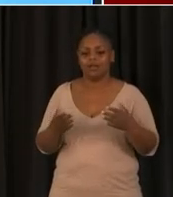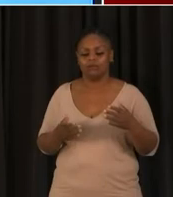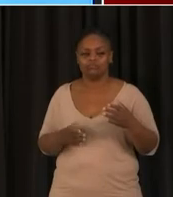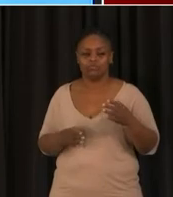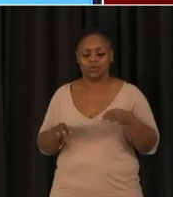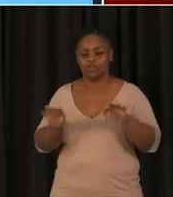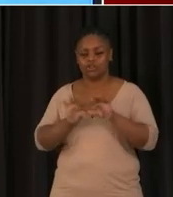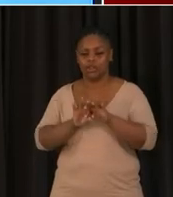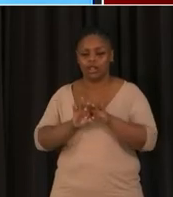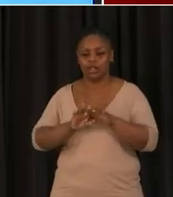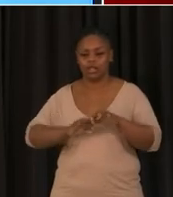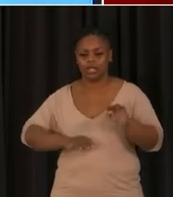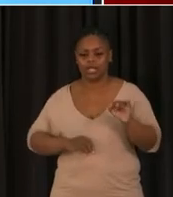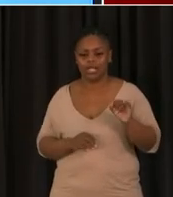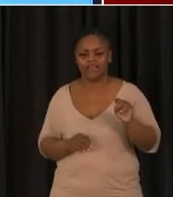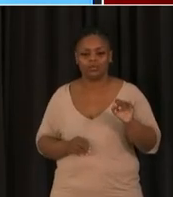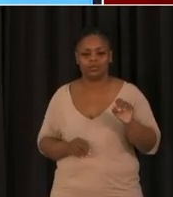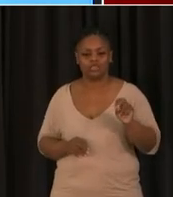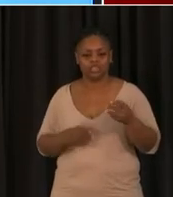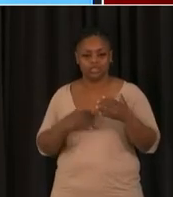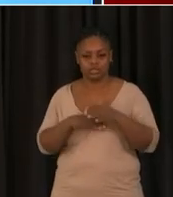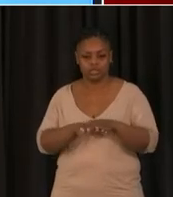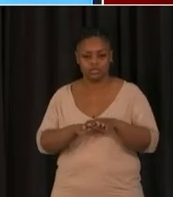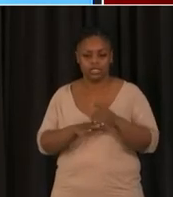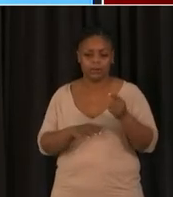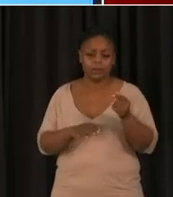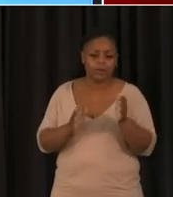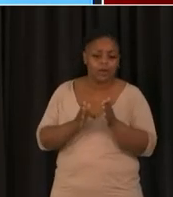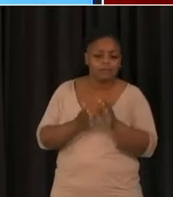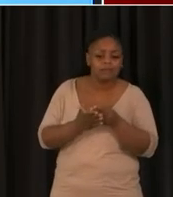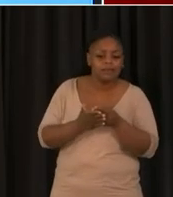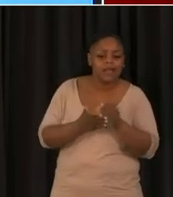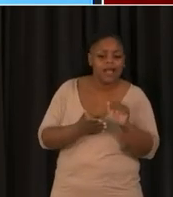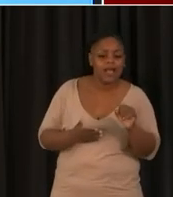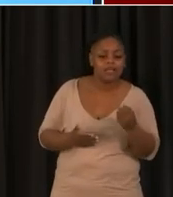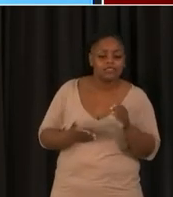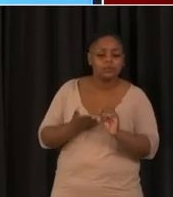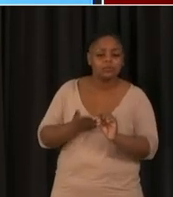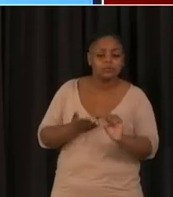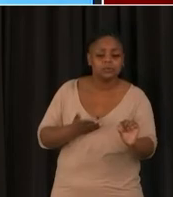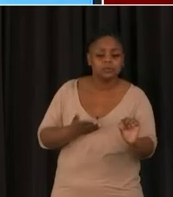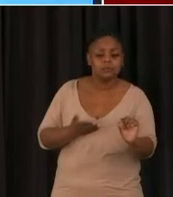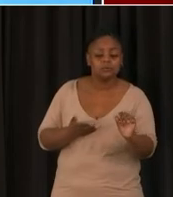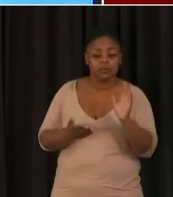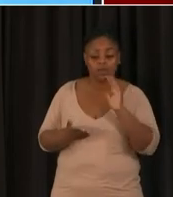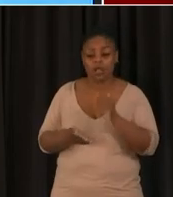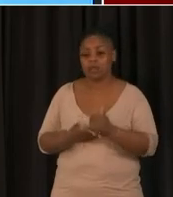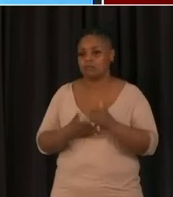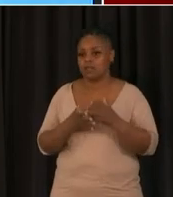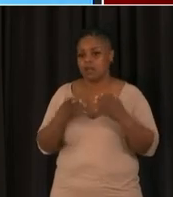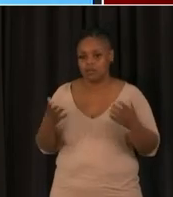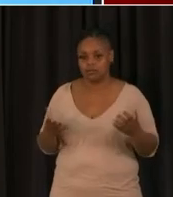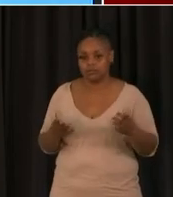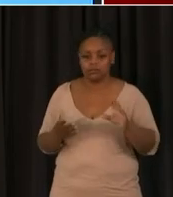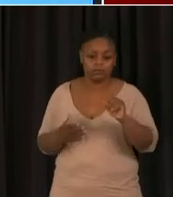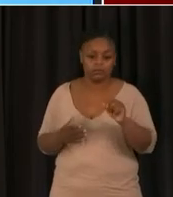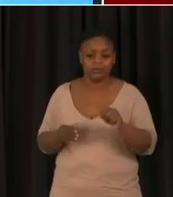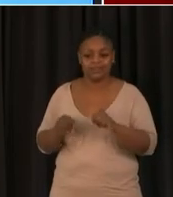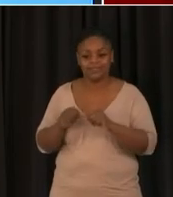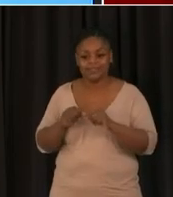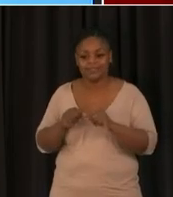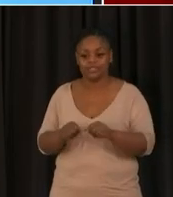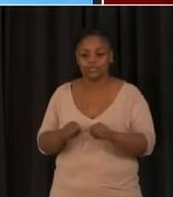of residents are people of color, face higher debt burdens than residents in Northwest D.C., which is majority white. And outside of